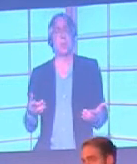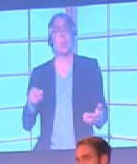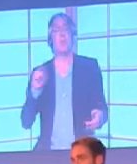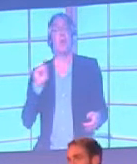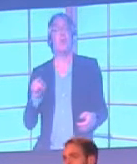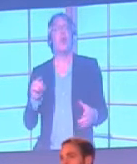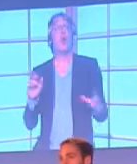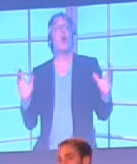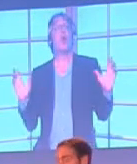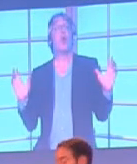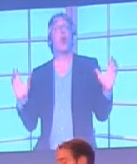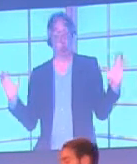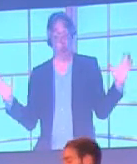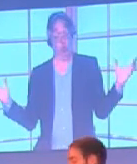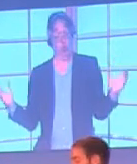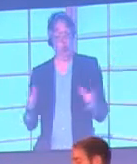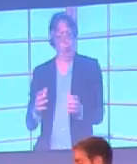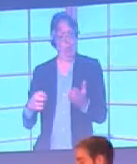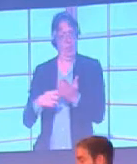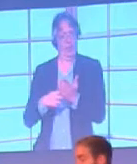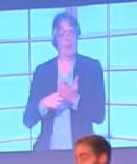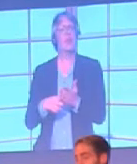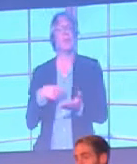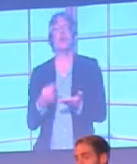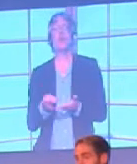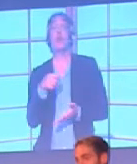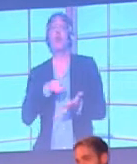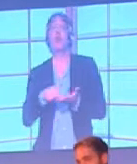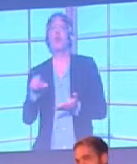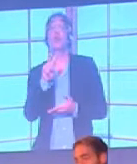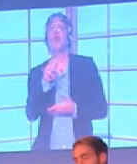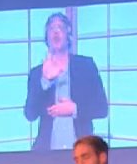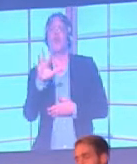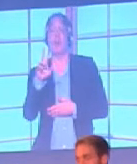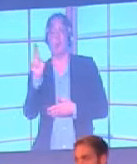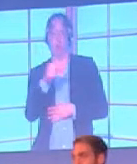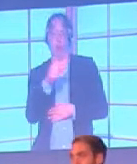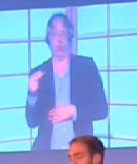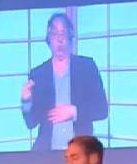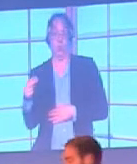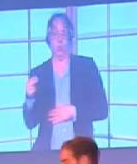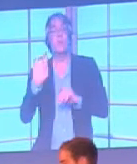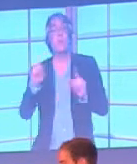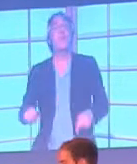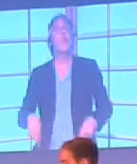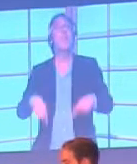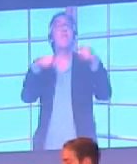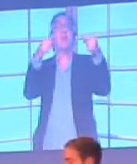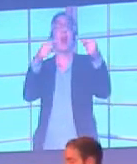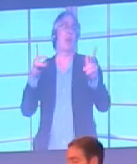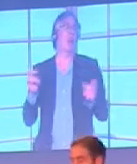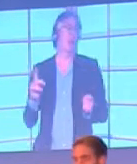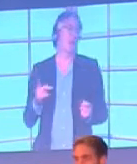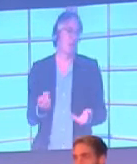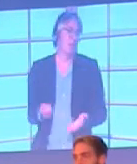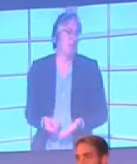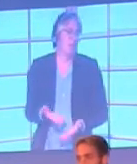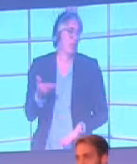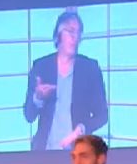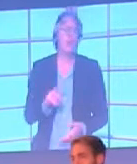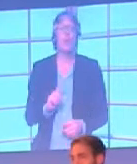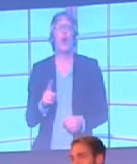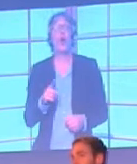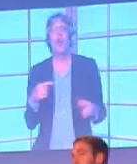group stage, and until the final as well, where there we align as well, it is a bit more expensive, but the final will be